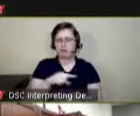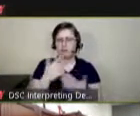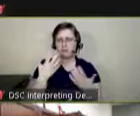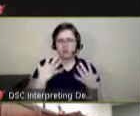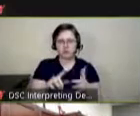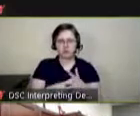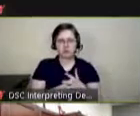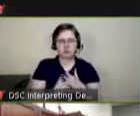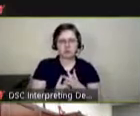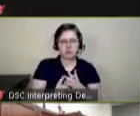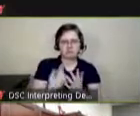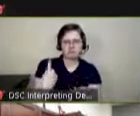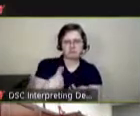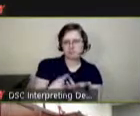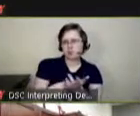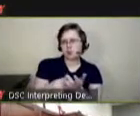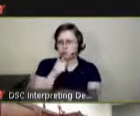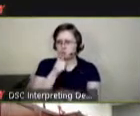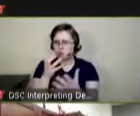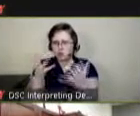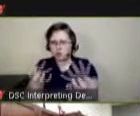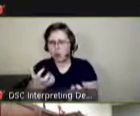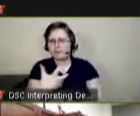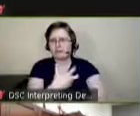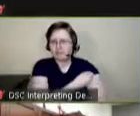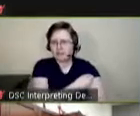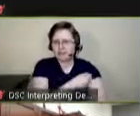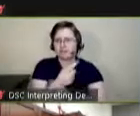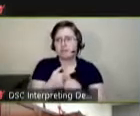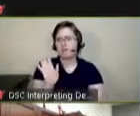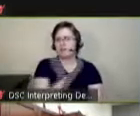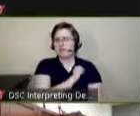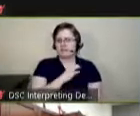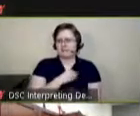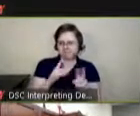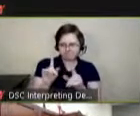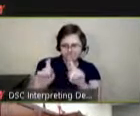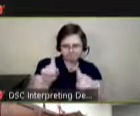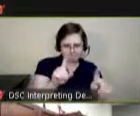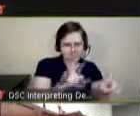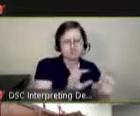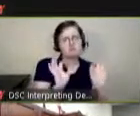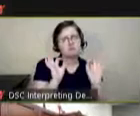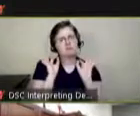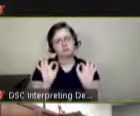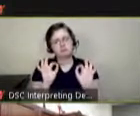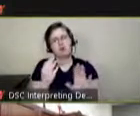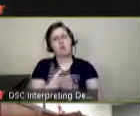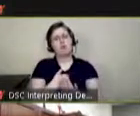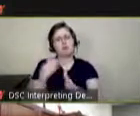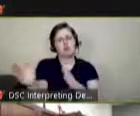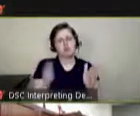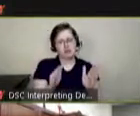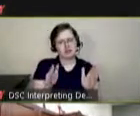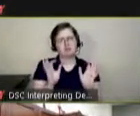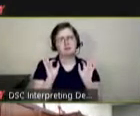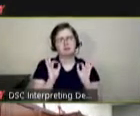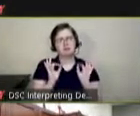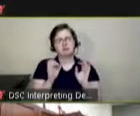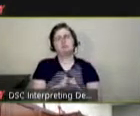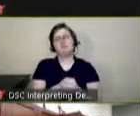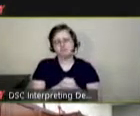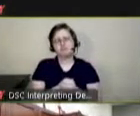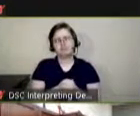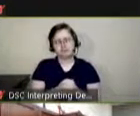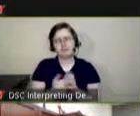started canvassing their staff to see who would want to go ahead and get the actual vaccination. So again, that's great for us for pre-planning. But